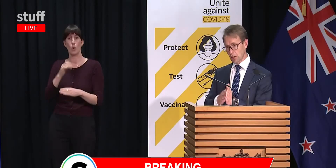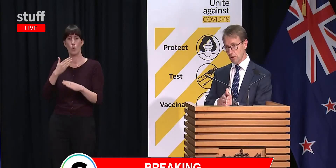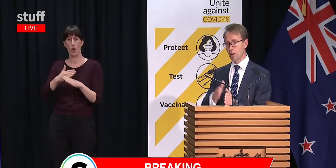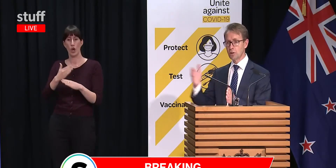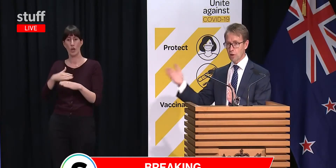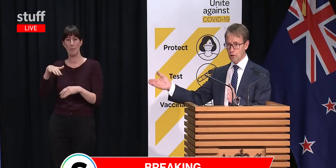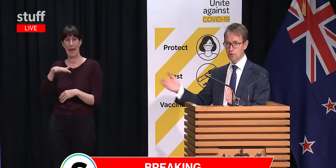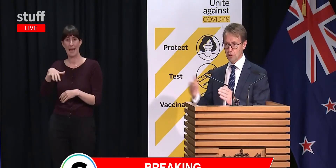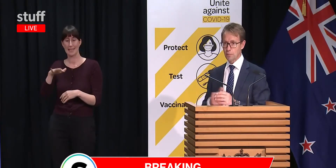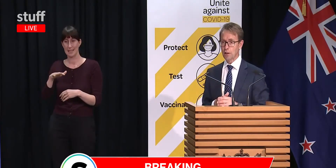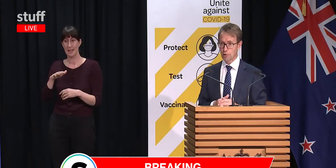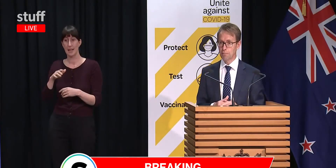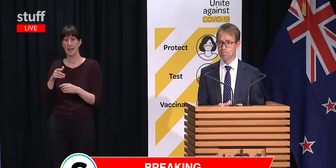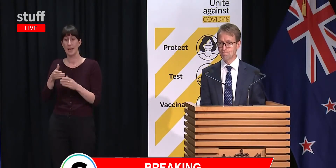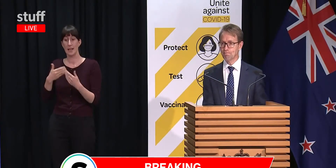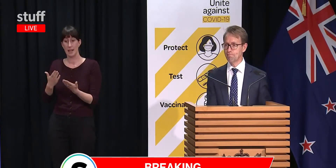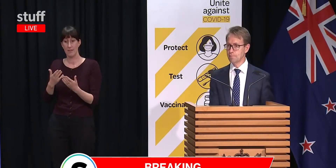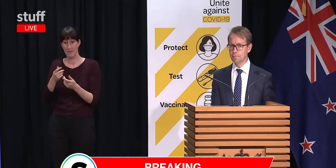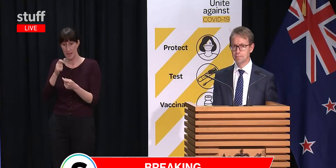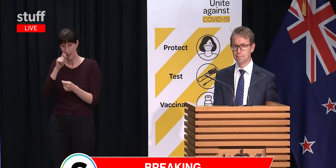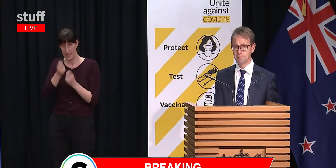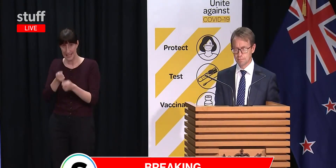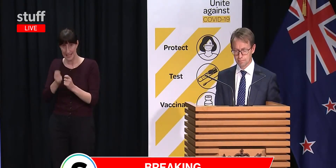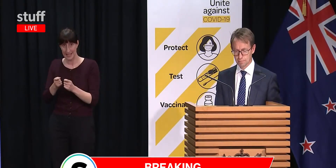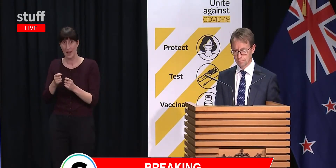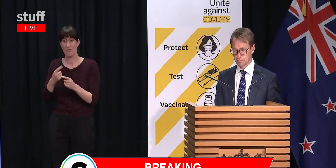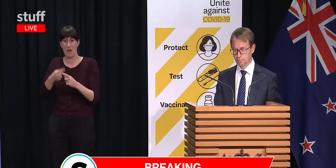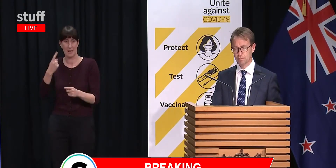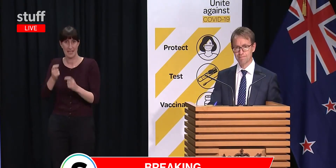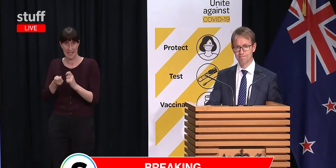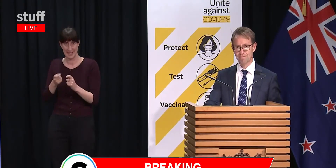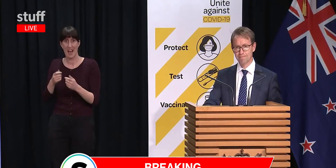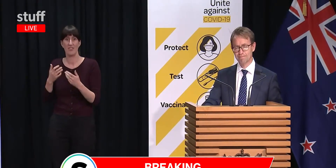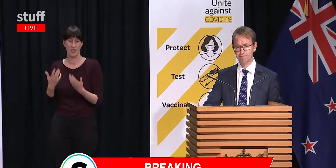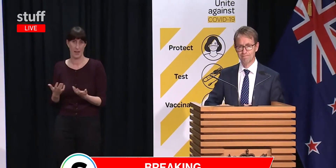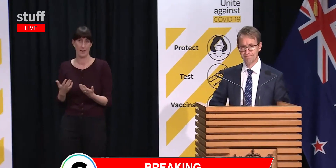basis, particularly those who are crossing the boundary. But it's not, you're